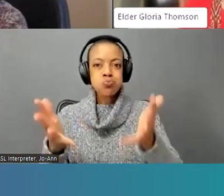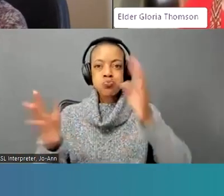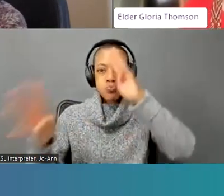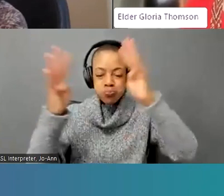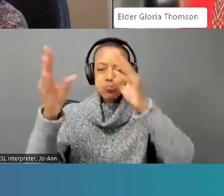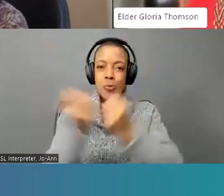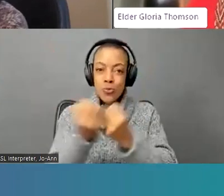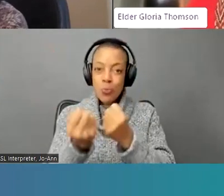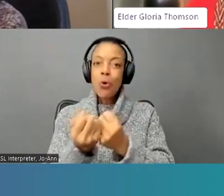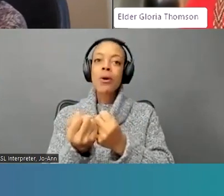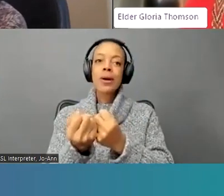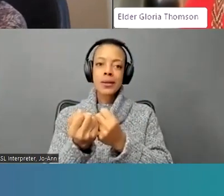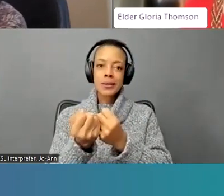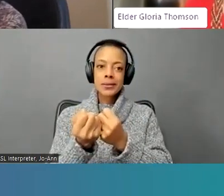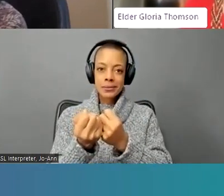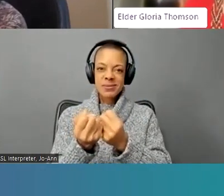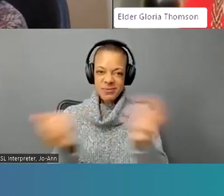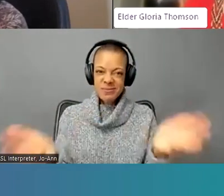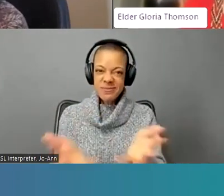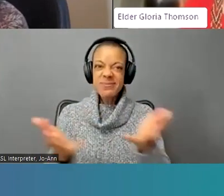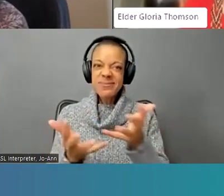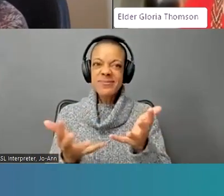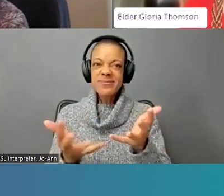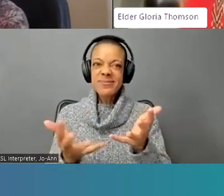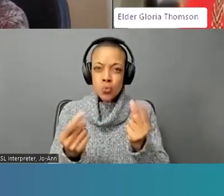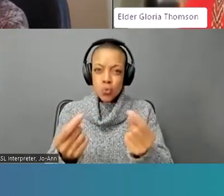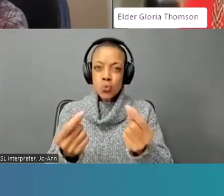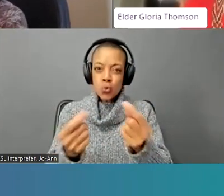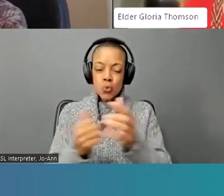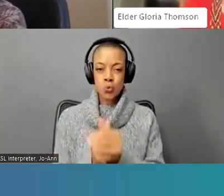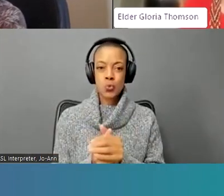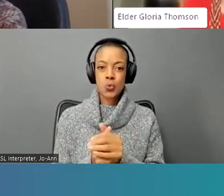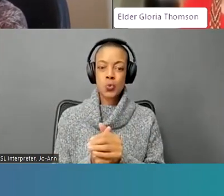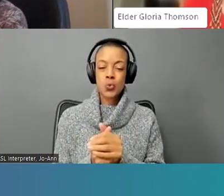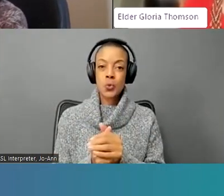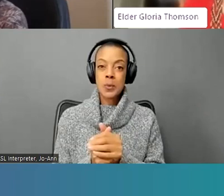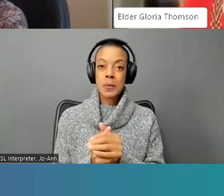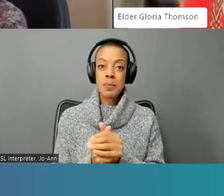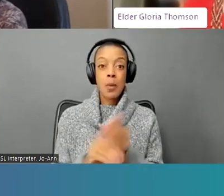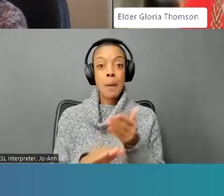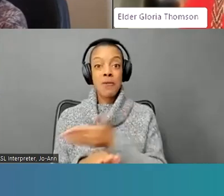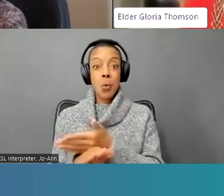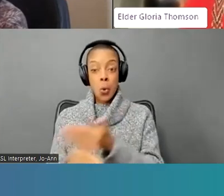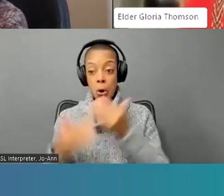you, you know, and to get you to think about things before you make decisions.